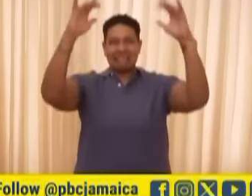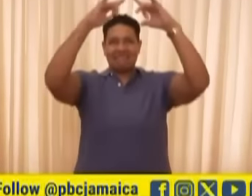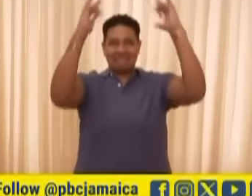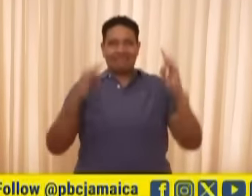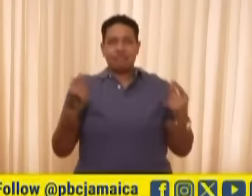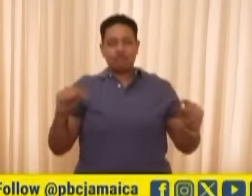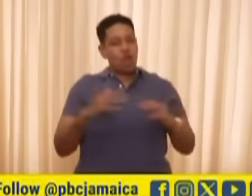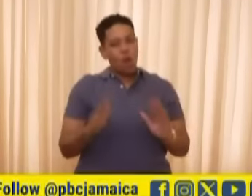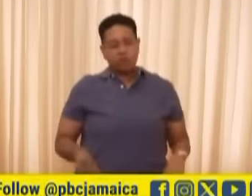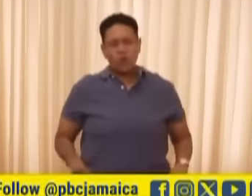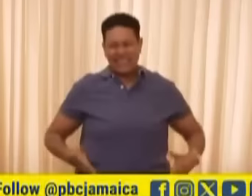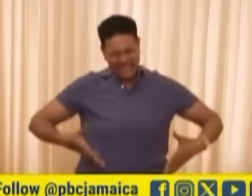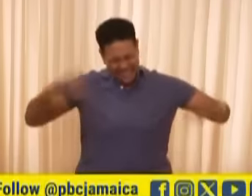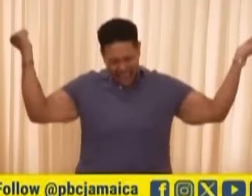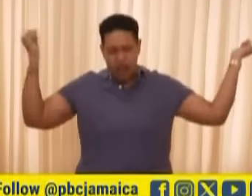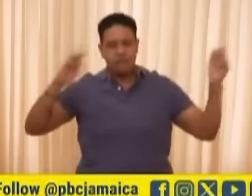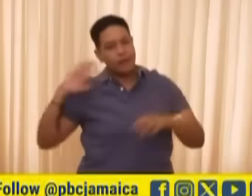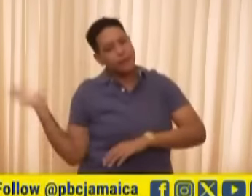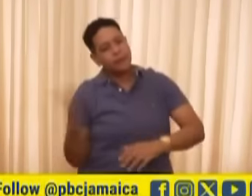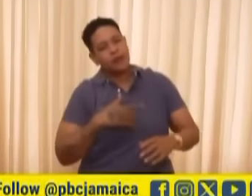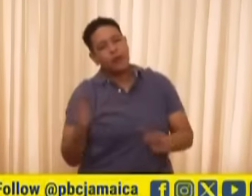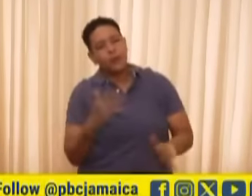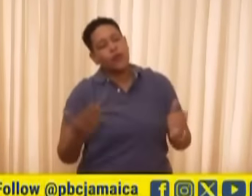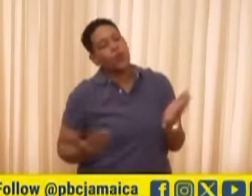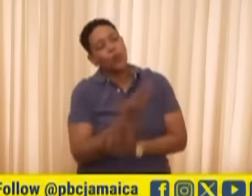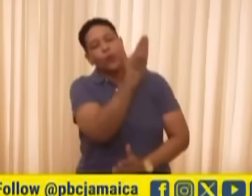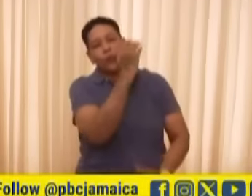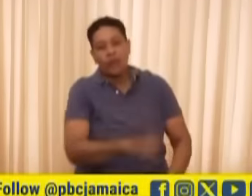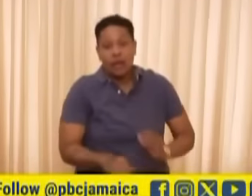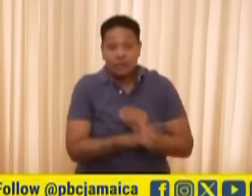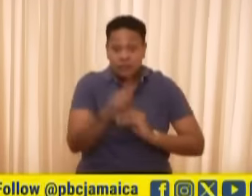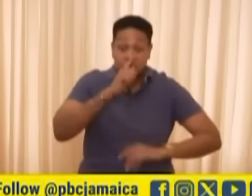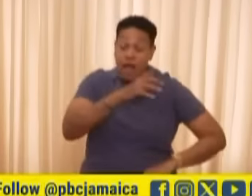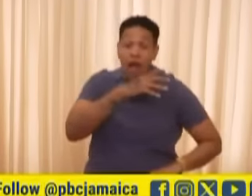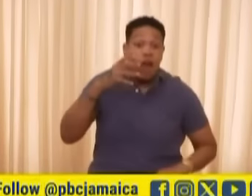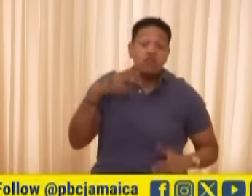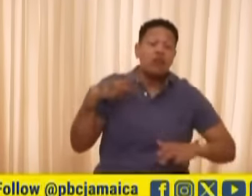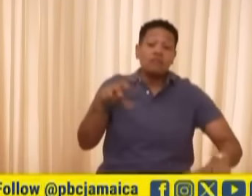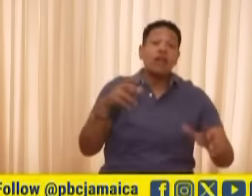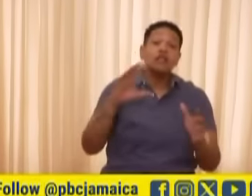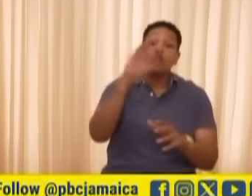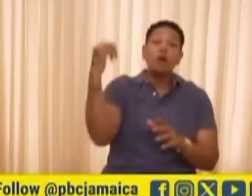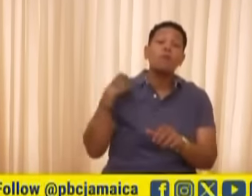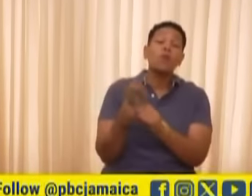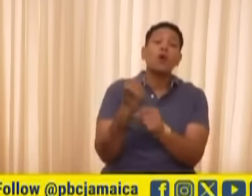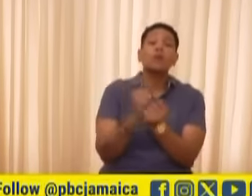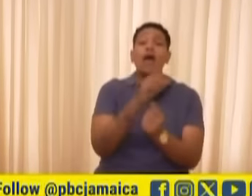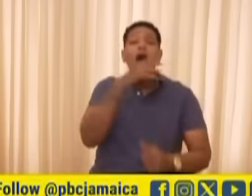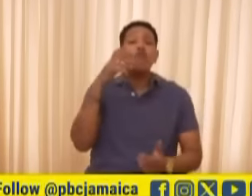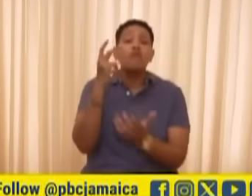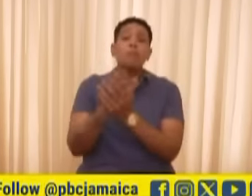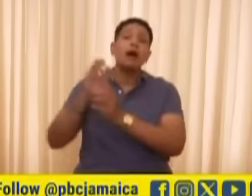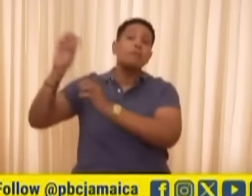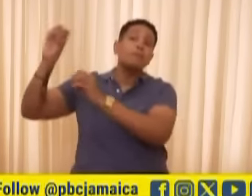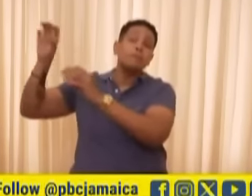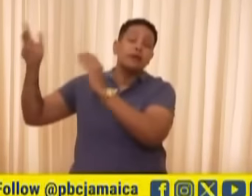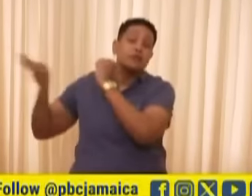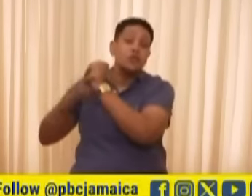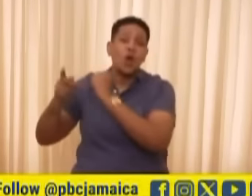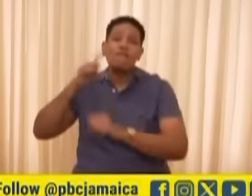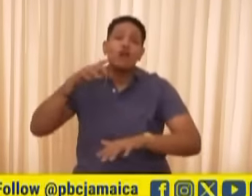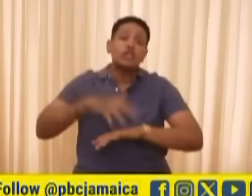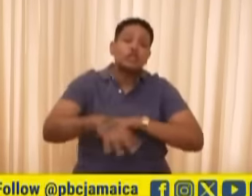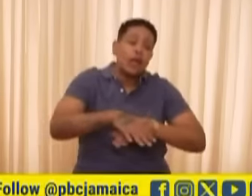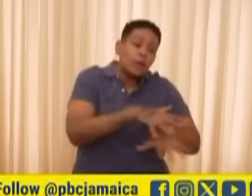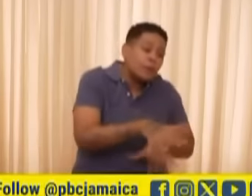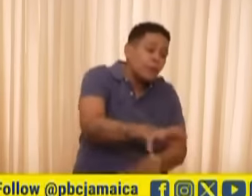follow the protocol. So the RADA team is out. Also, our Agro-Invest Corporation has been working with our agri-parks, looking at critical drains,